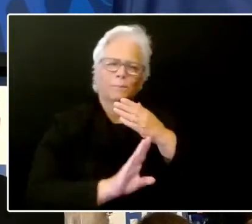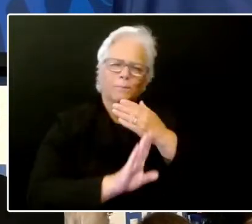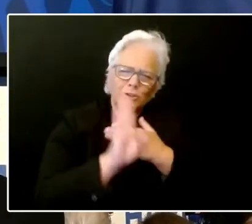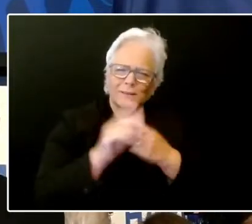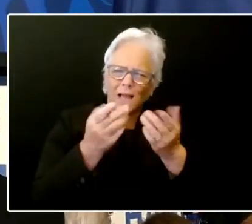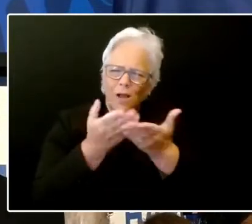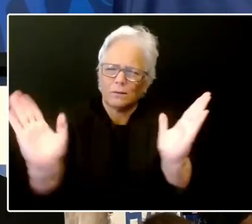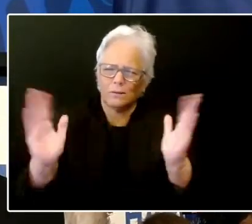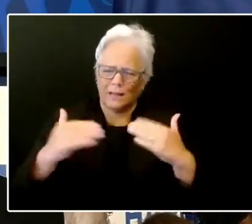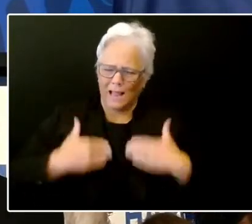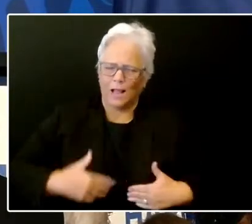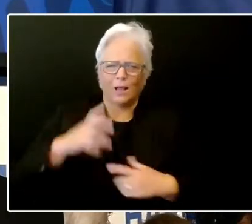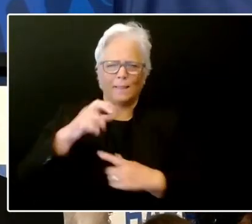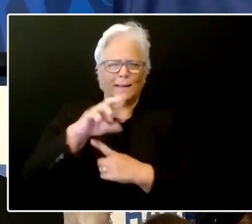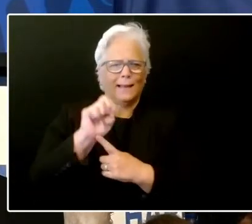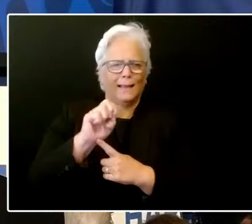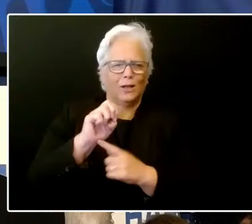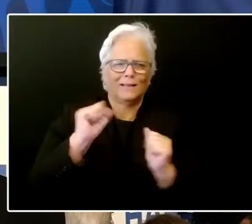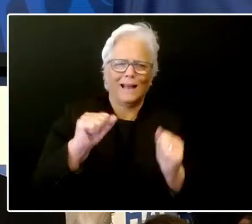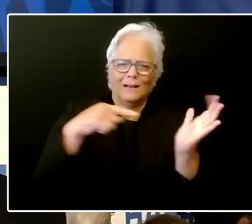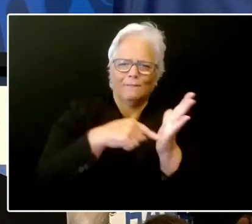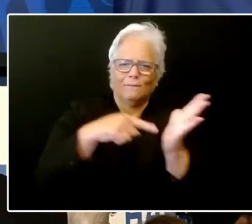history.